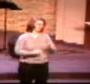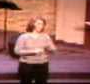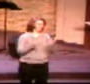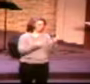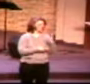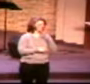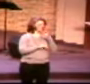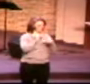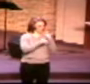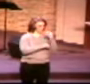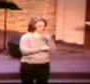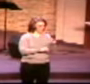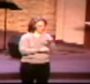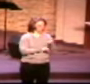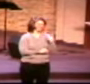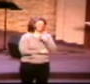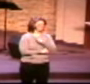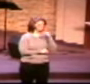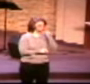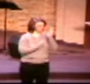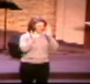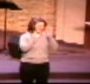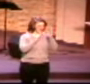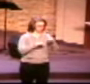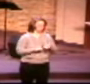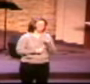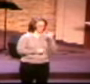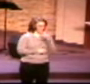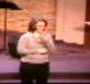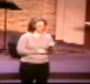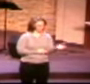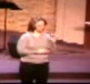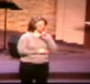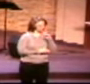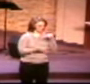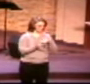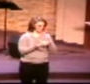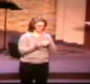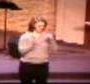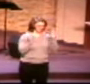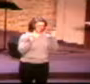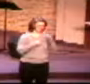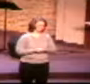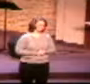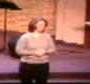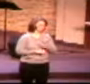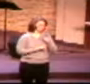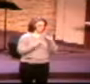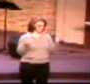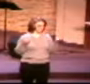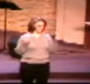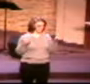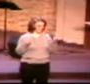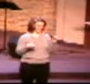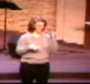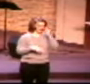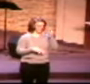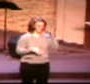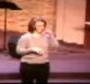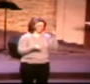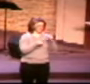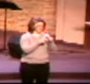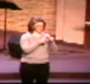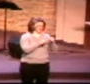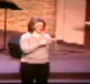that I think we ought to pay attention to. And one of those things is this. There is no way that if you heard these